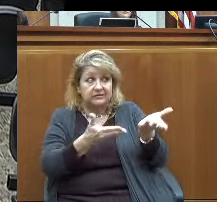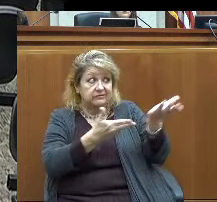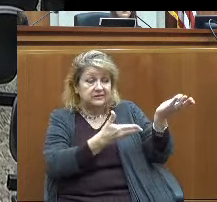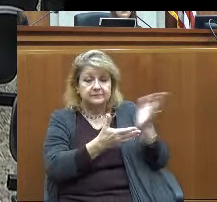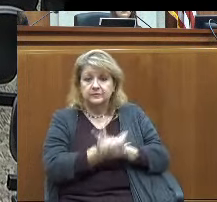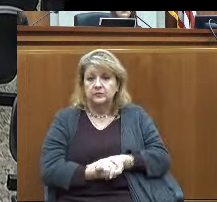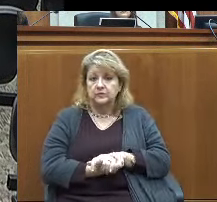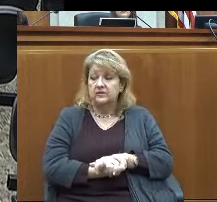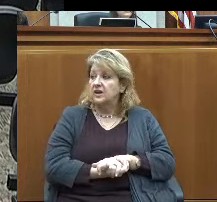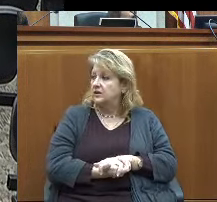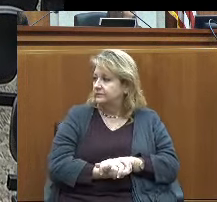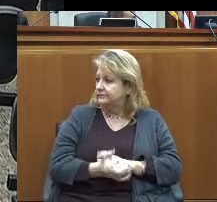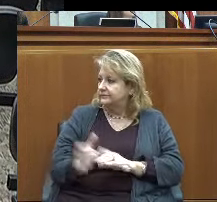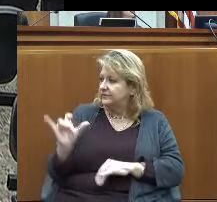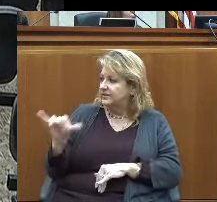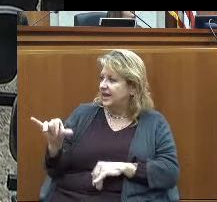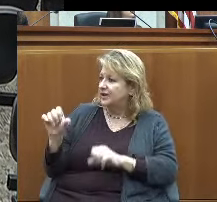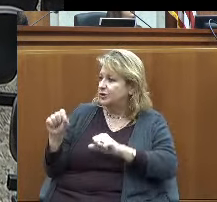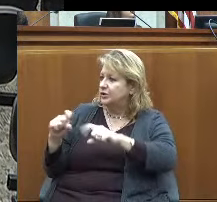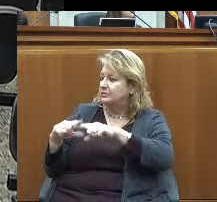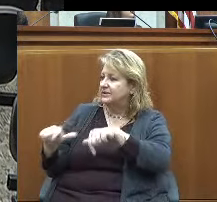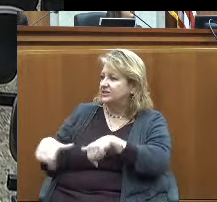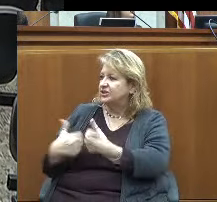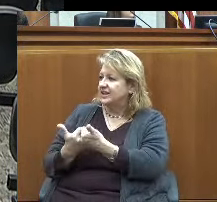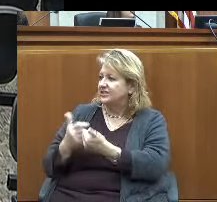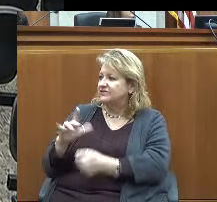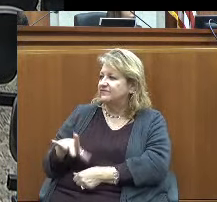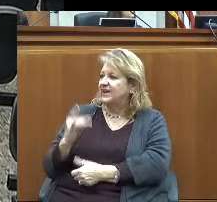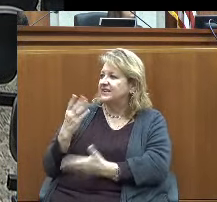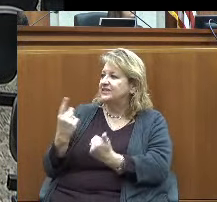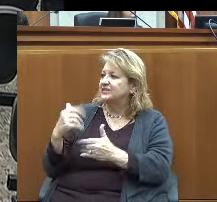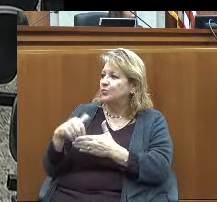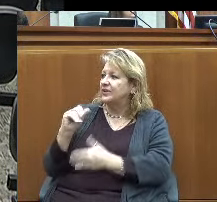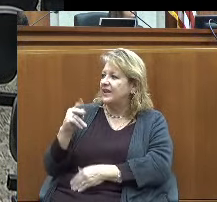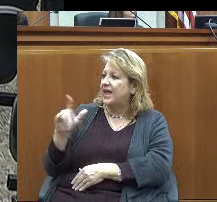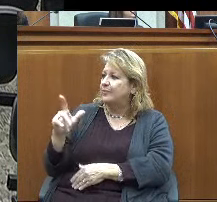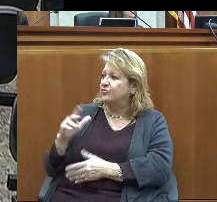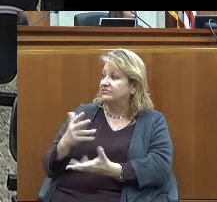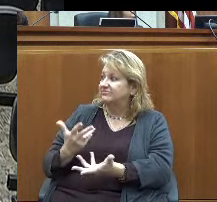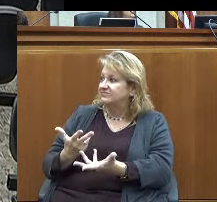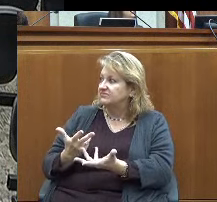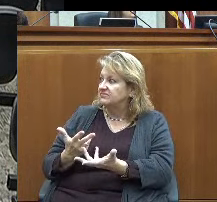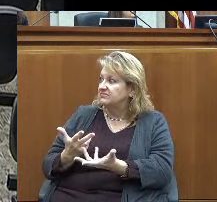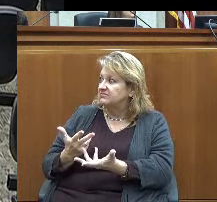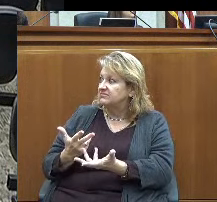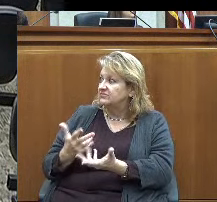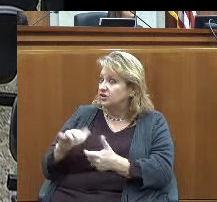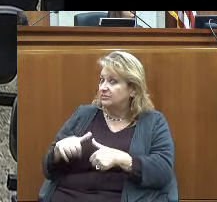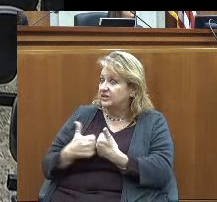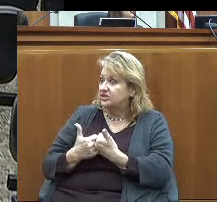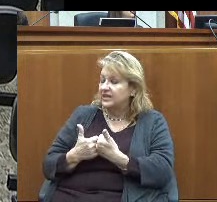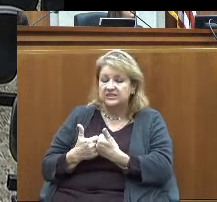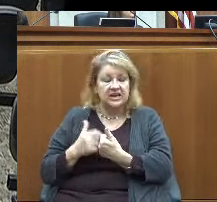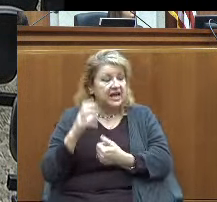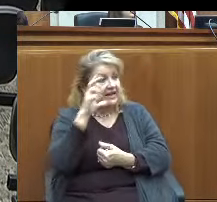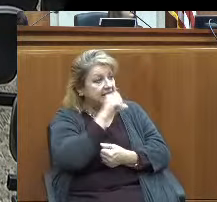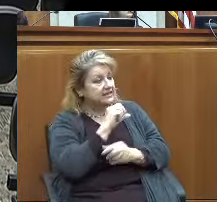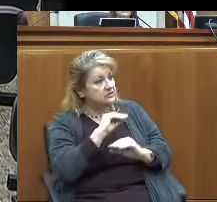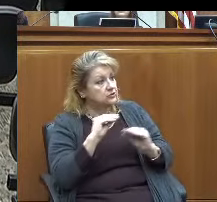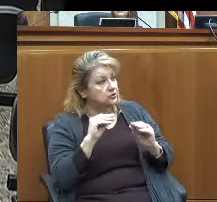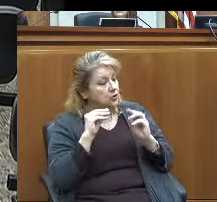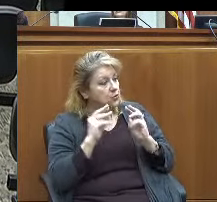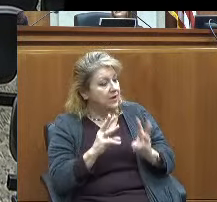now. That could be a challenge, locating a legislator in April, yes. Right. And so I guess there's no way